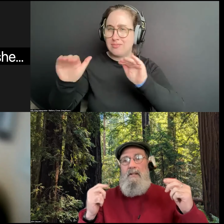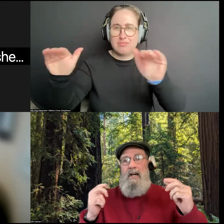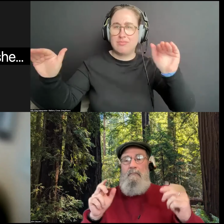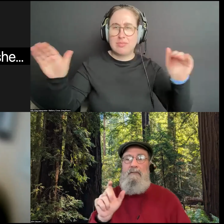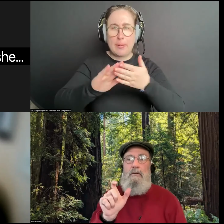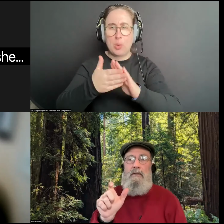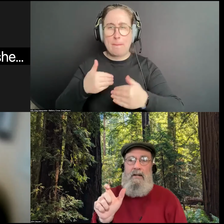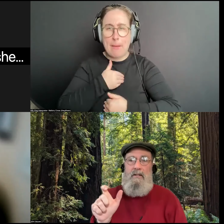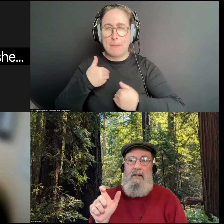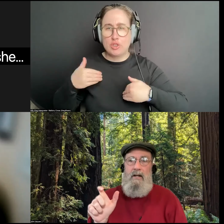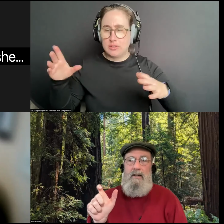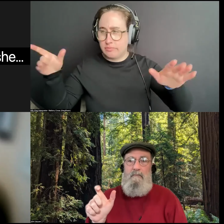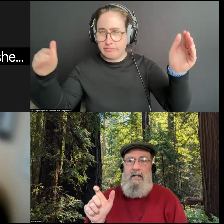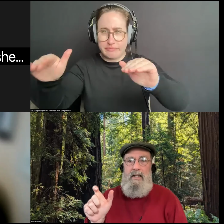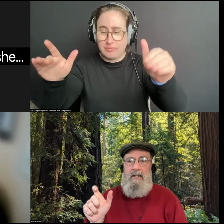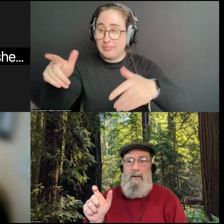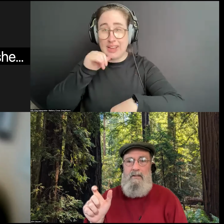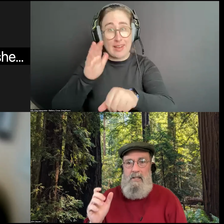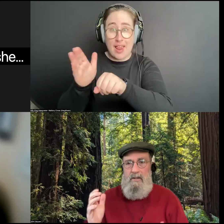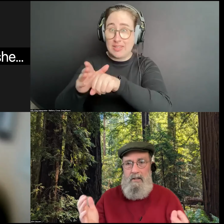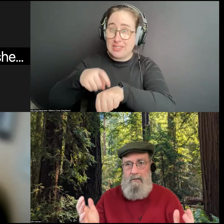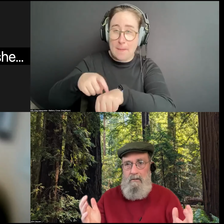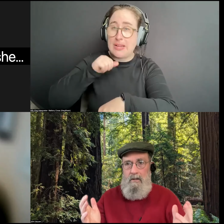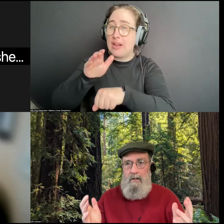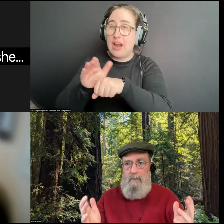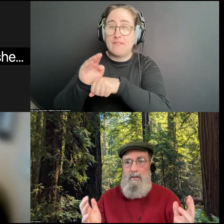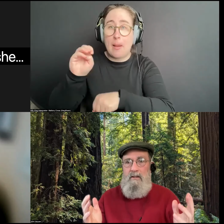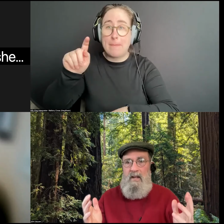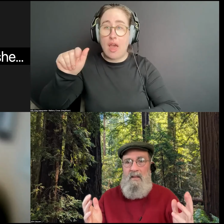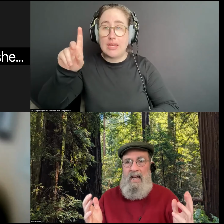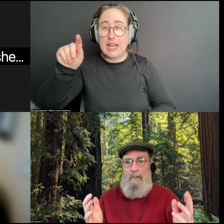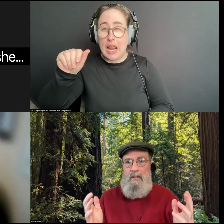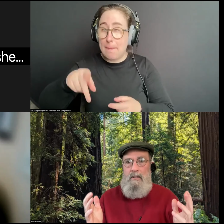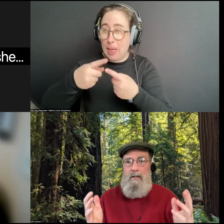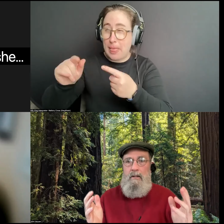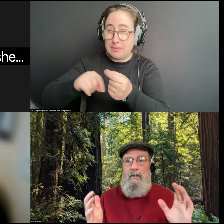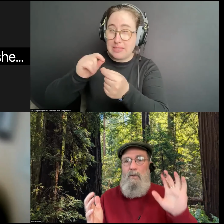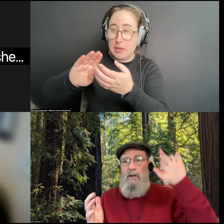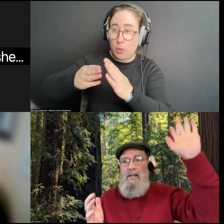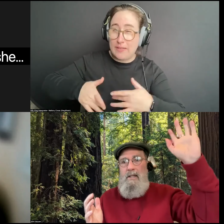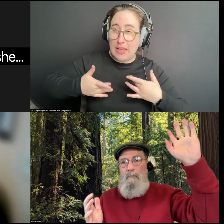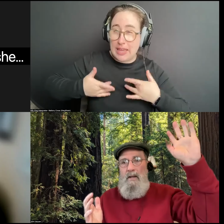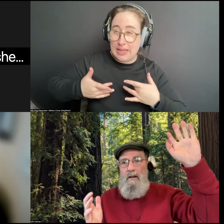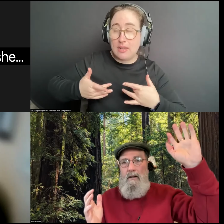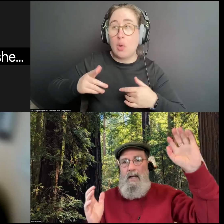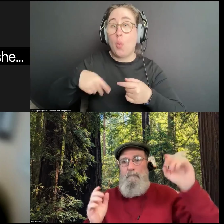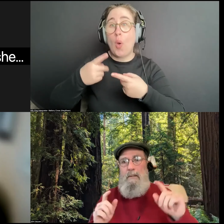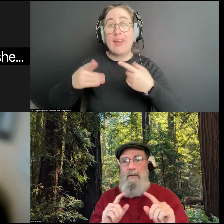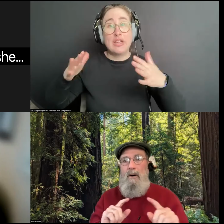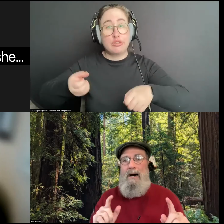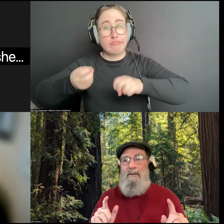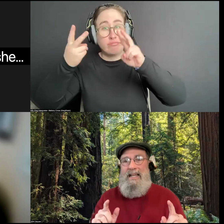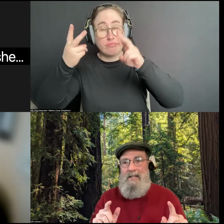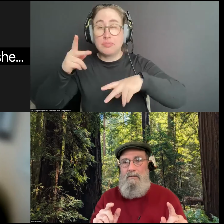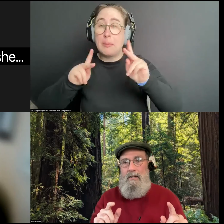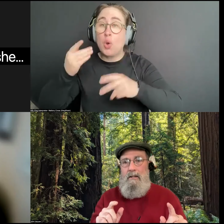have time. If you don't have enough metadata about this particular community event that happened, once it's up there and people